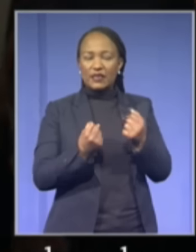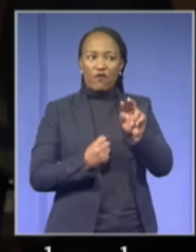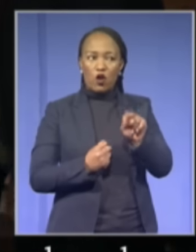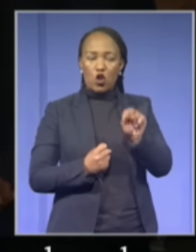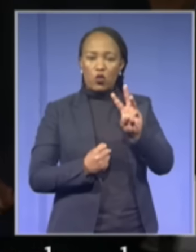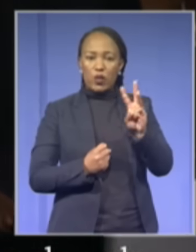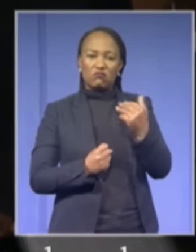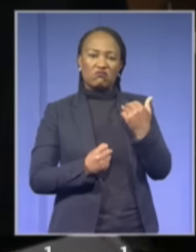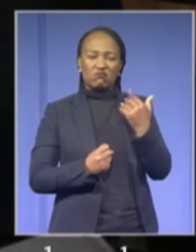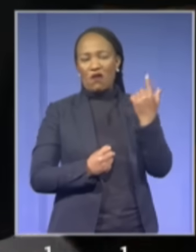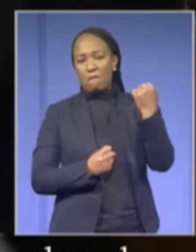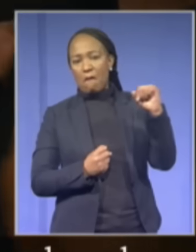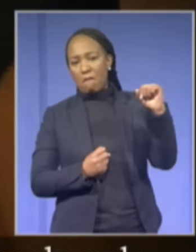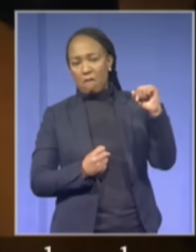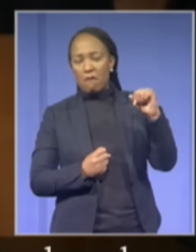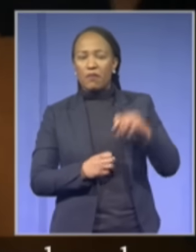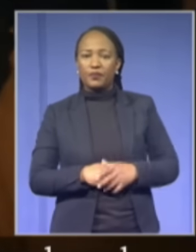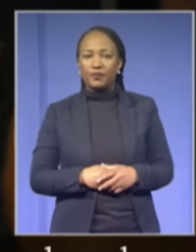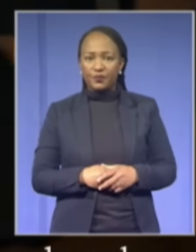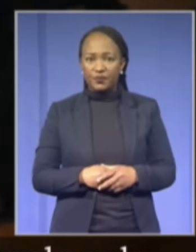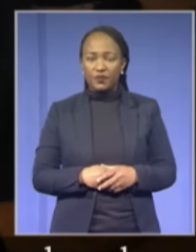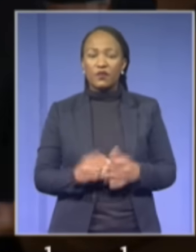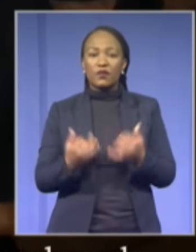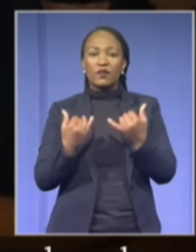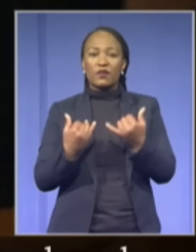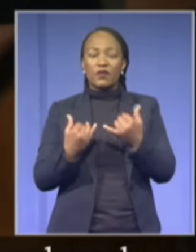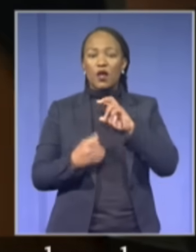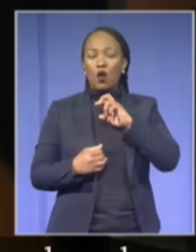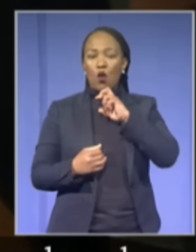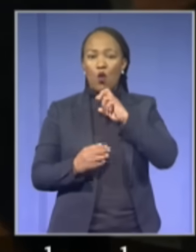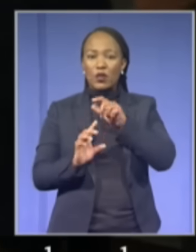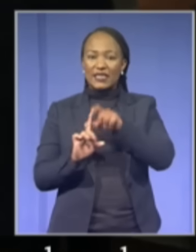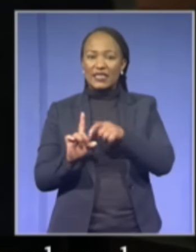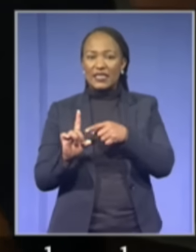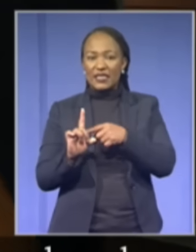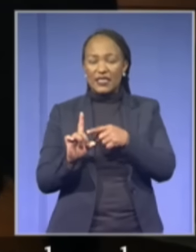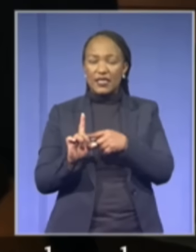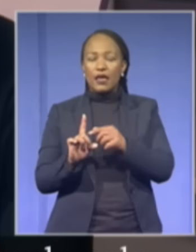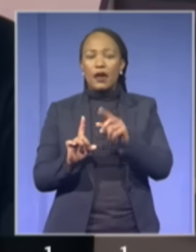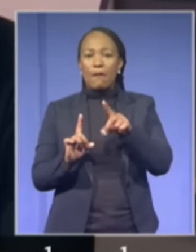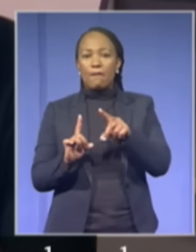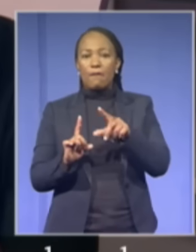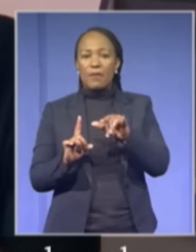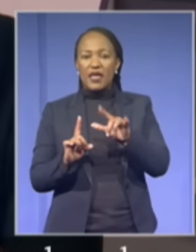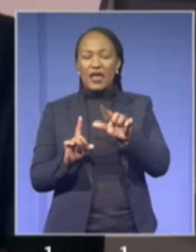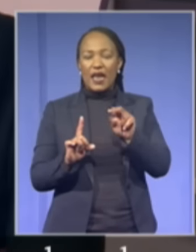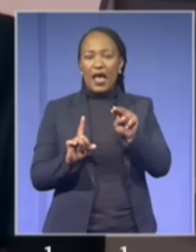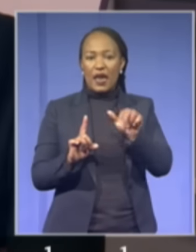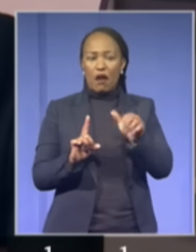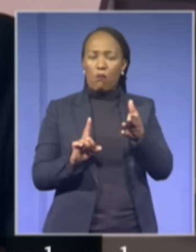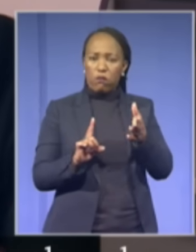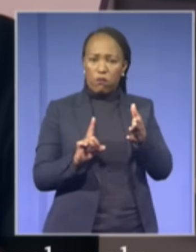West ka Mopitlwe e neng ya ka fa kgosi Nyala Pilane e le kgosi mo moruleng. Kgosi Kgafela